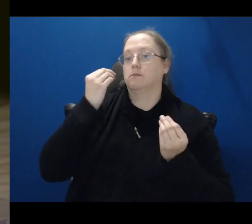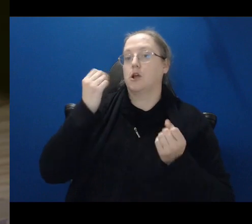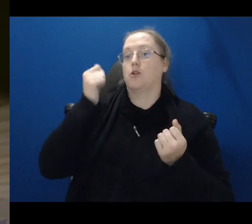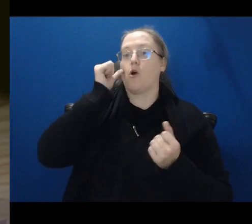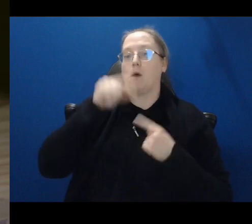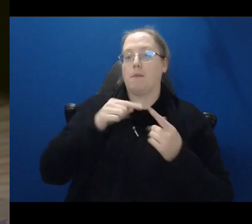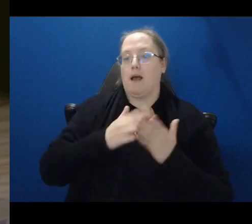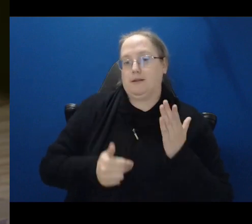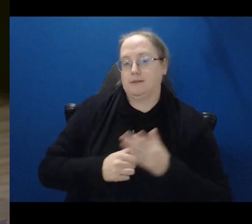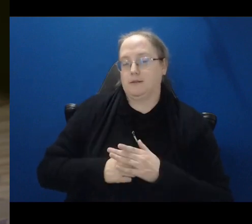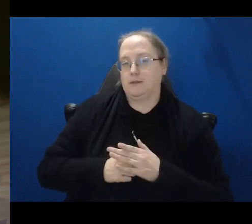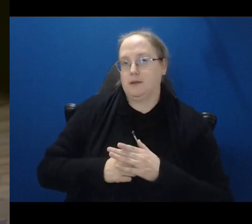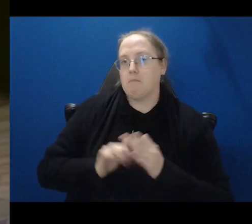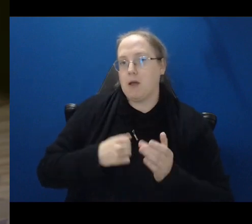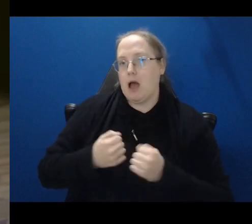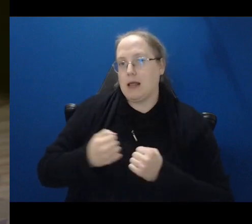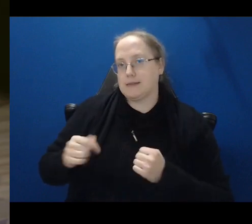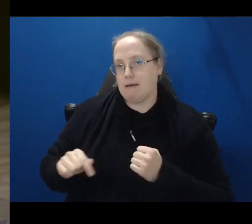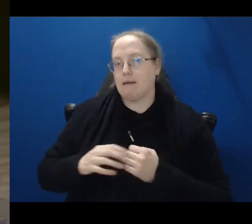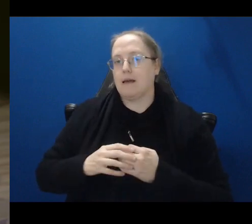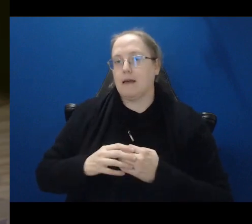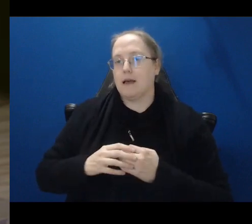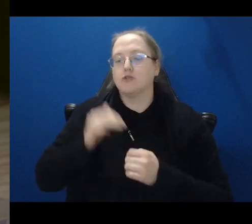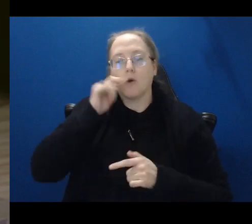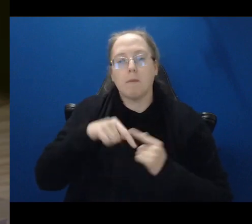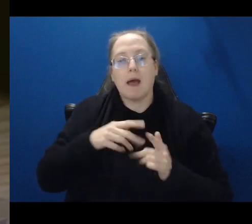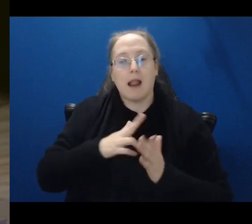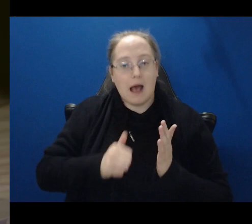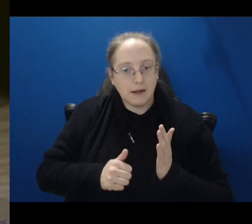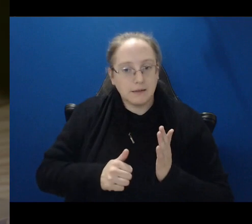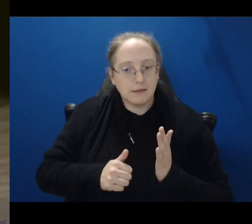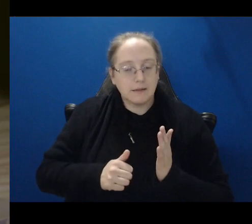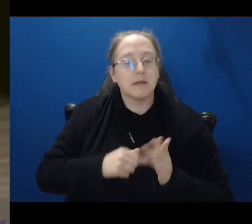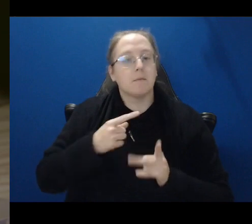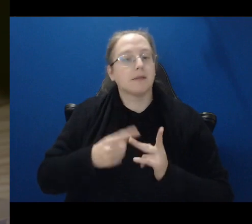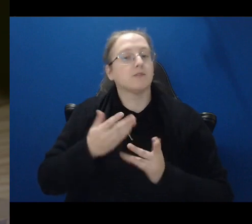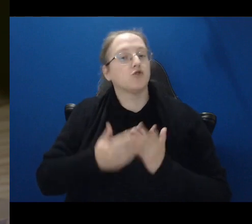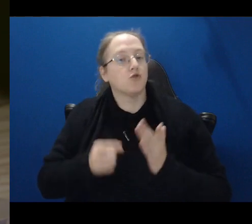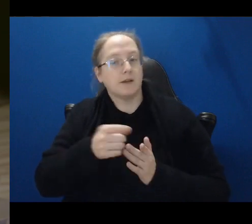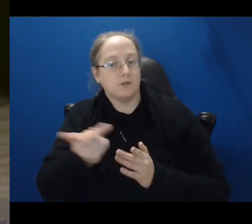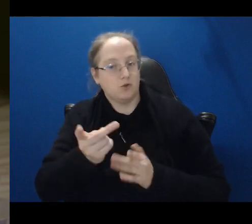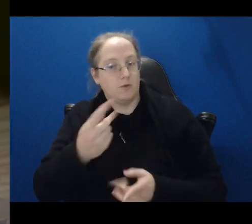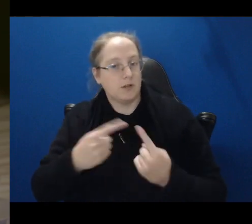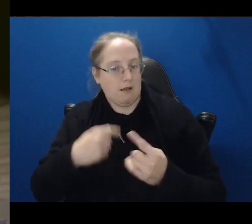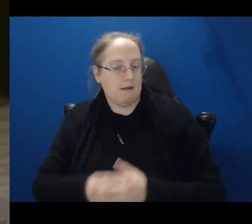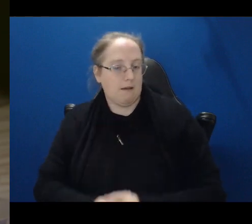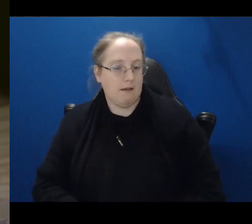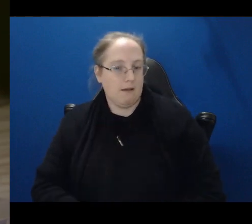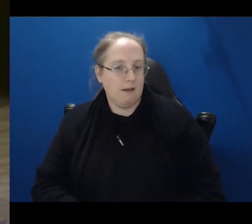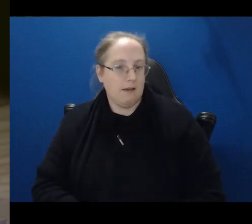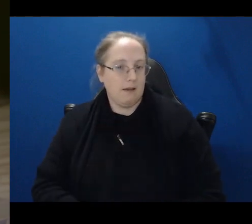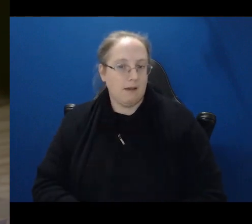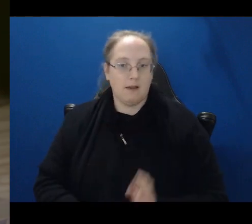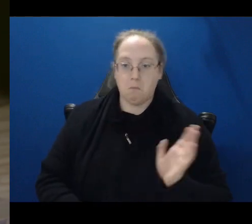bit, not only about art, but kind of the stories that you're telling. Well, I think